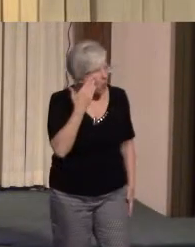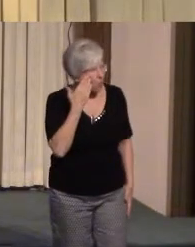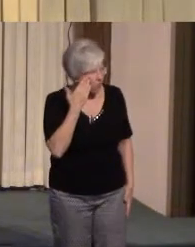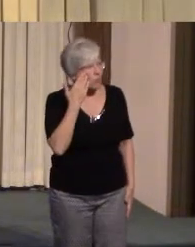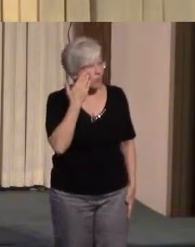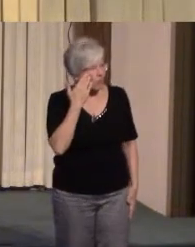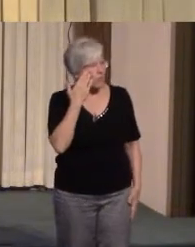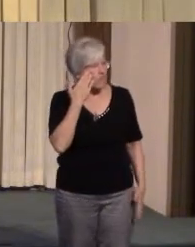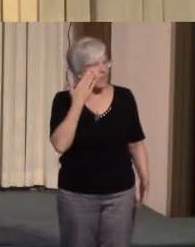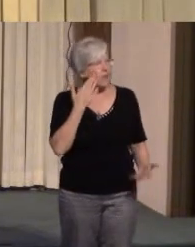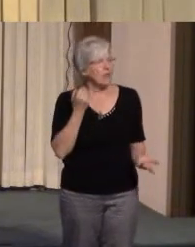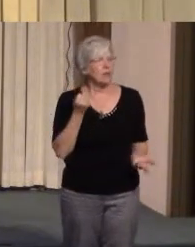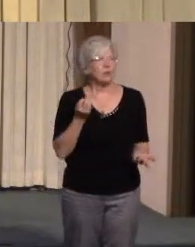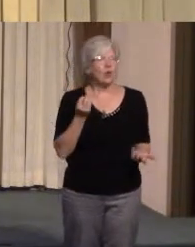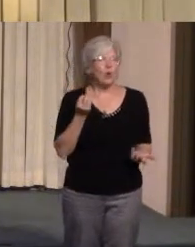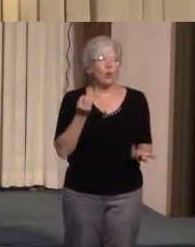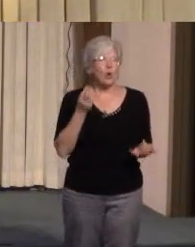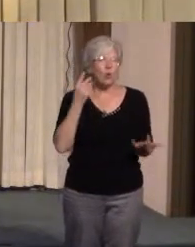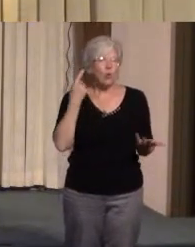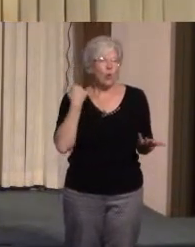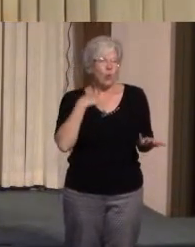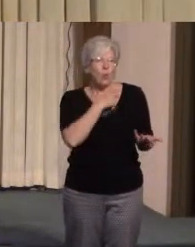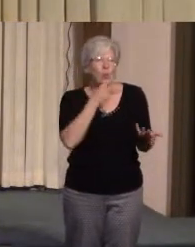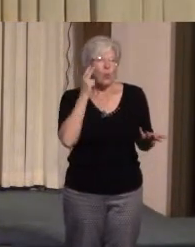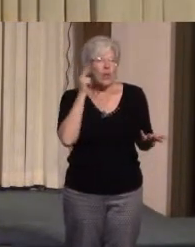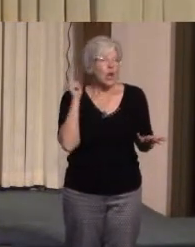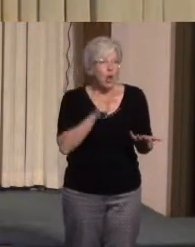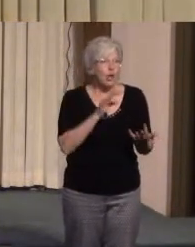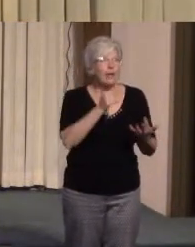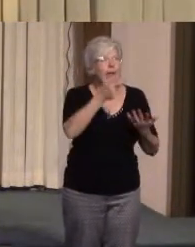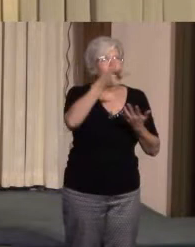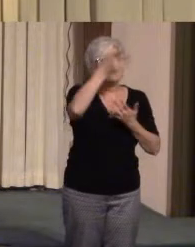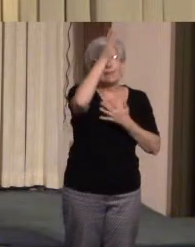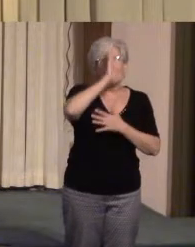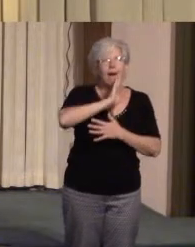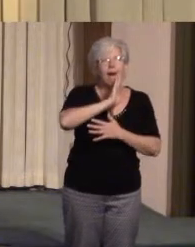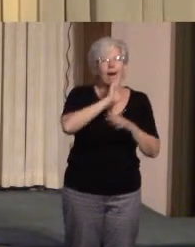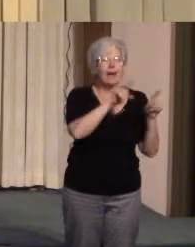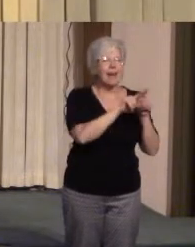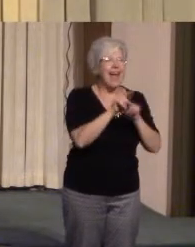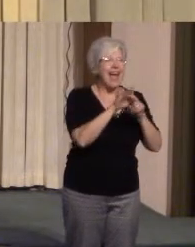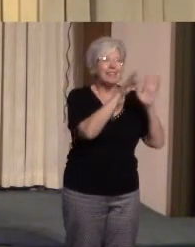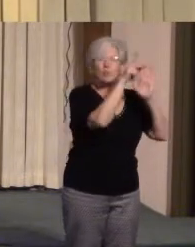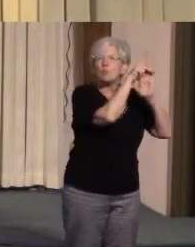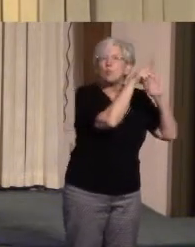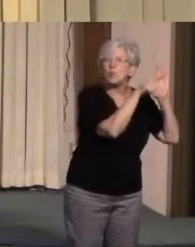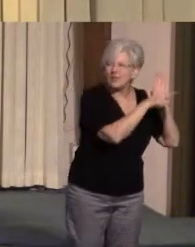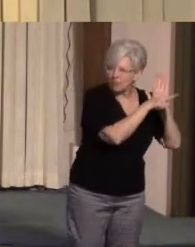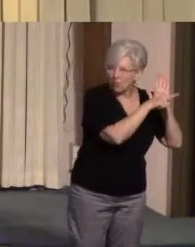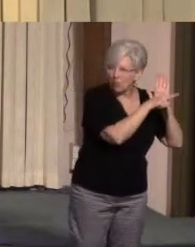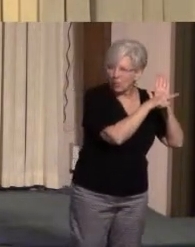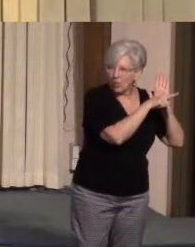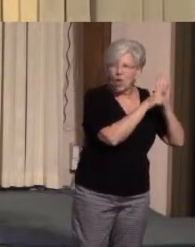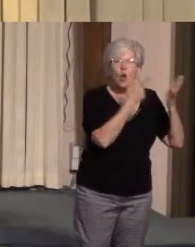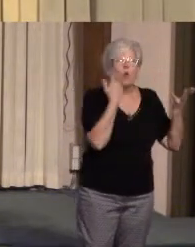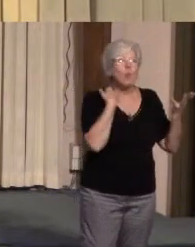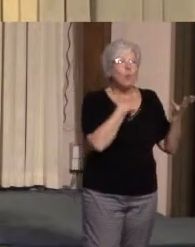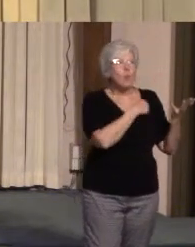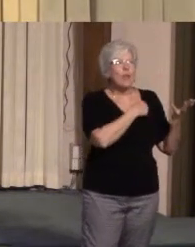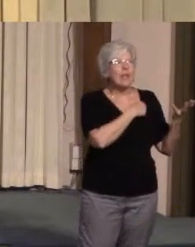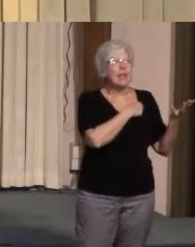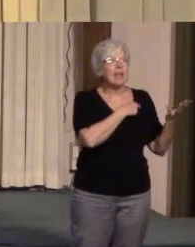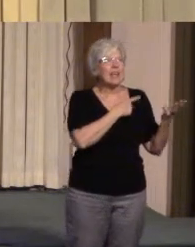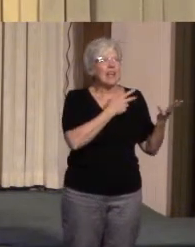So we look at God as principle. We don't look at God as having attributes. We look